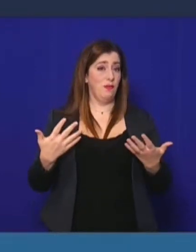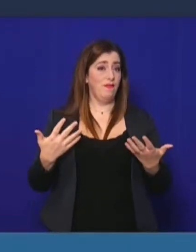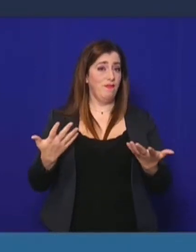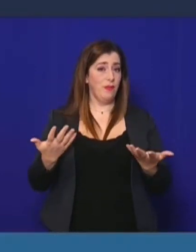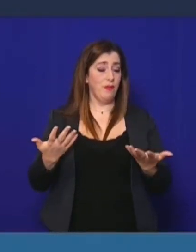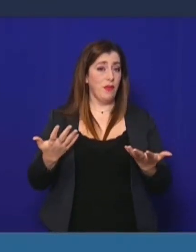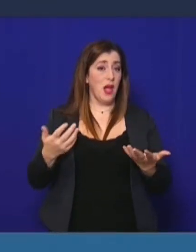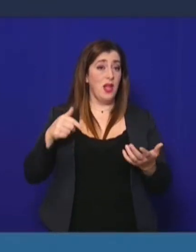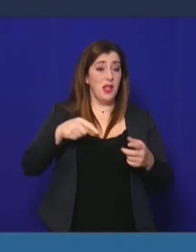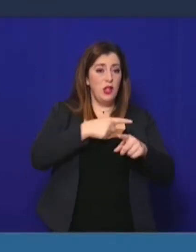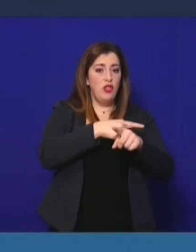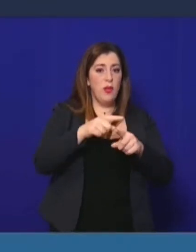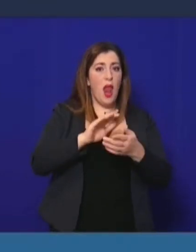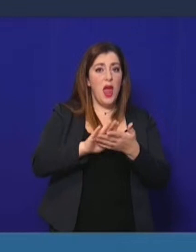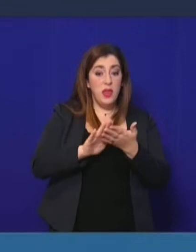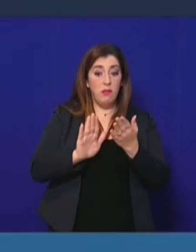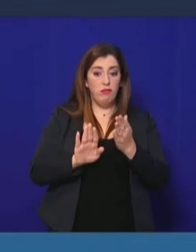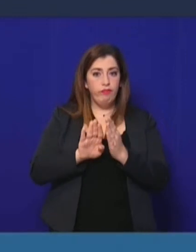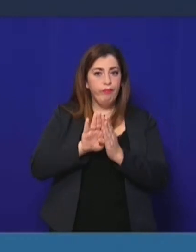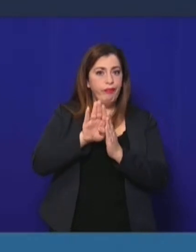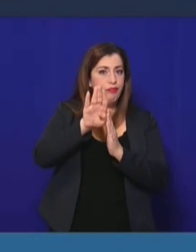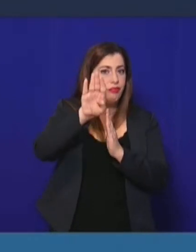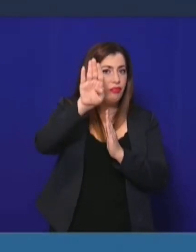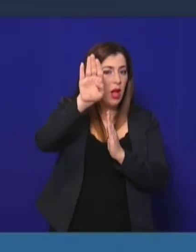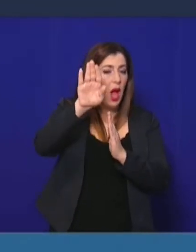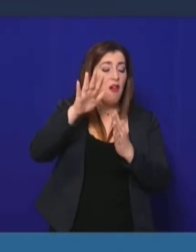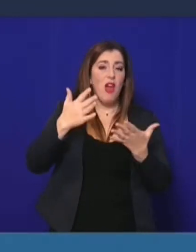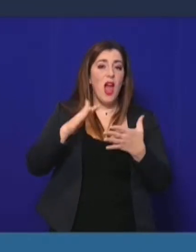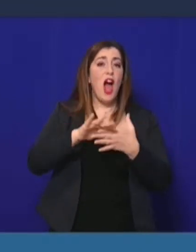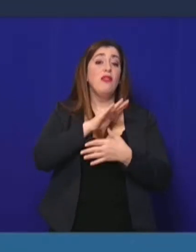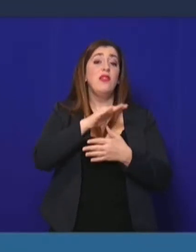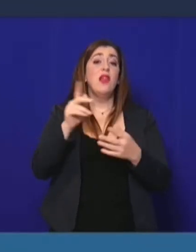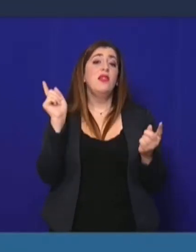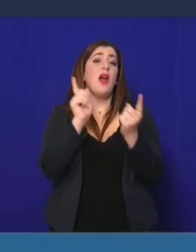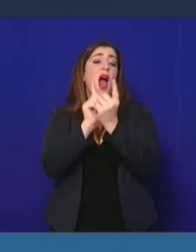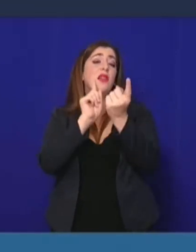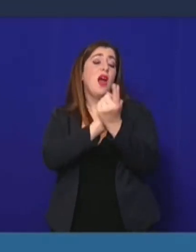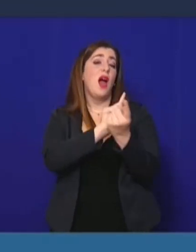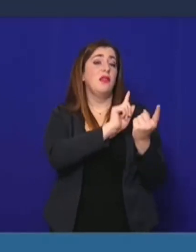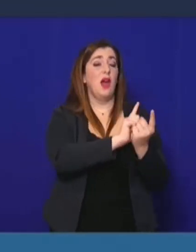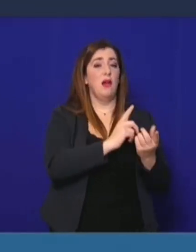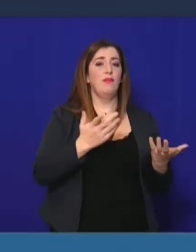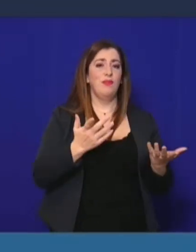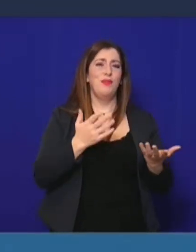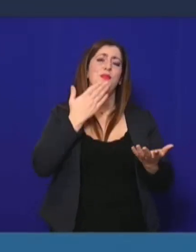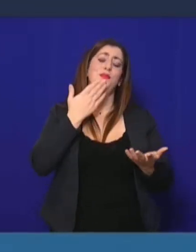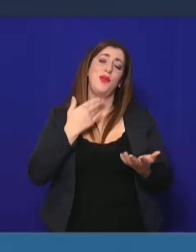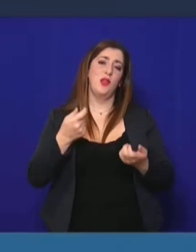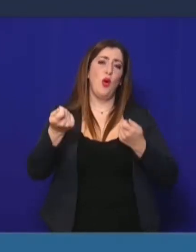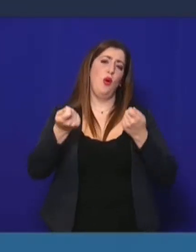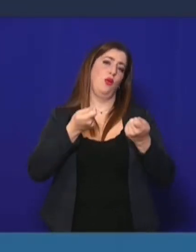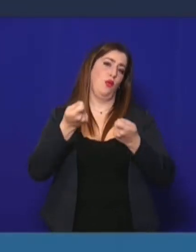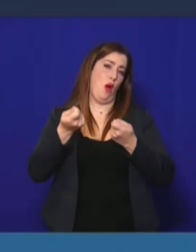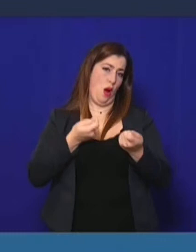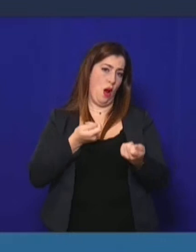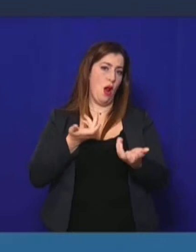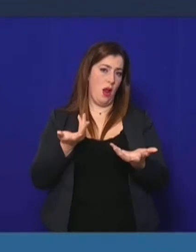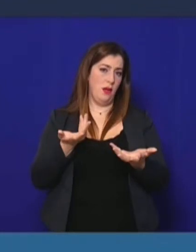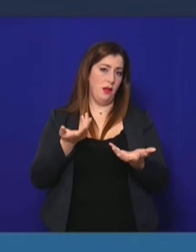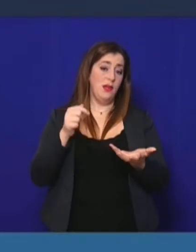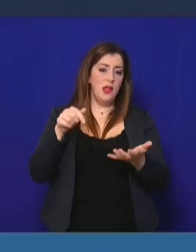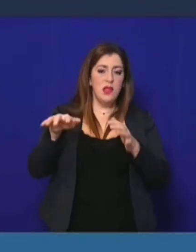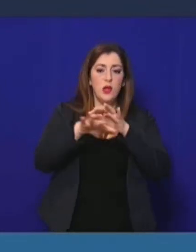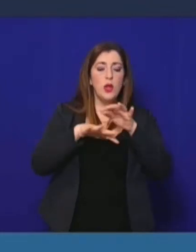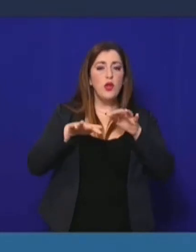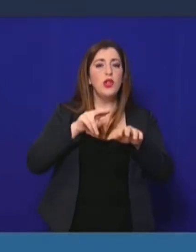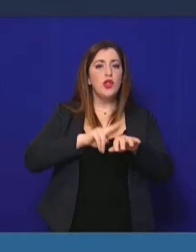diġà rajna ftit żieda fejn tara nies li bdew jiltaqgħu iktar ma' xulxin, nafu kif nikkontrollawha din is-sitwazzjoni, mela hija nieħdu ħsieb